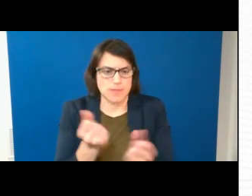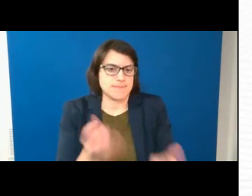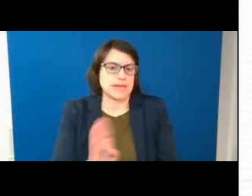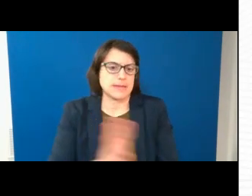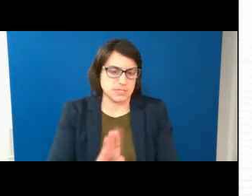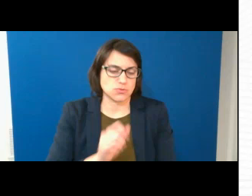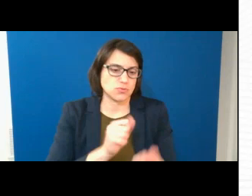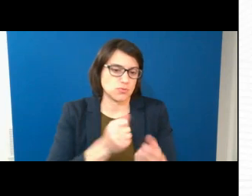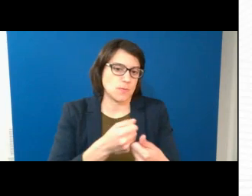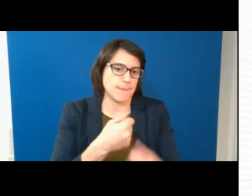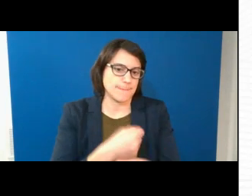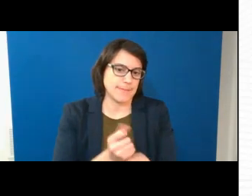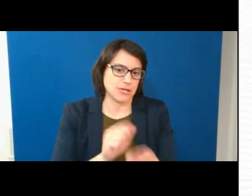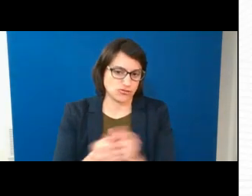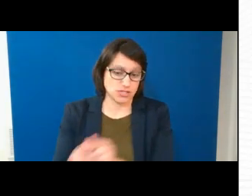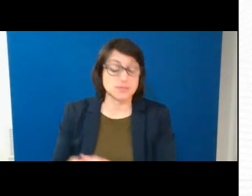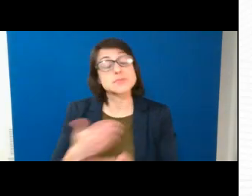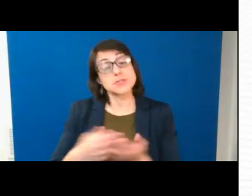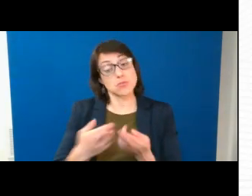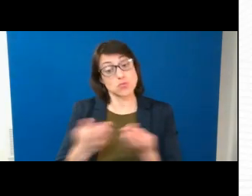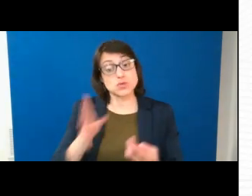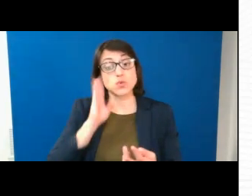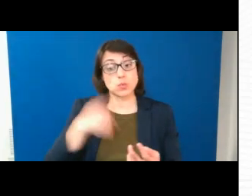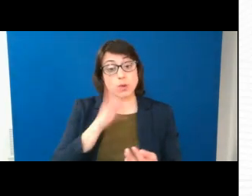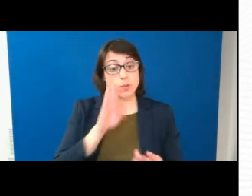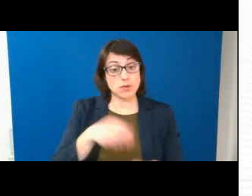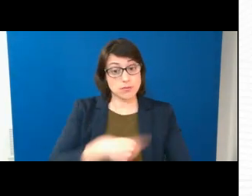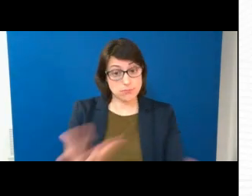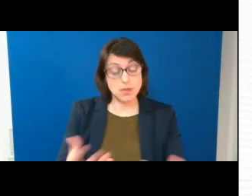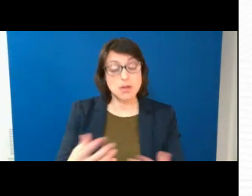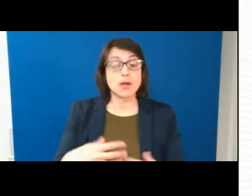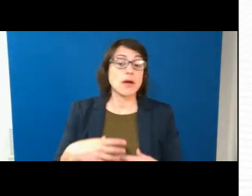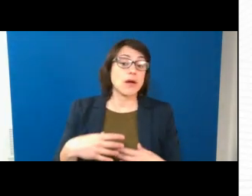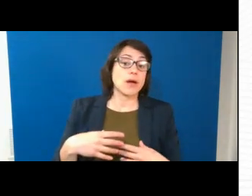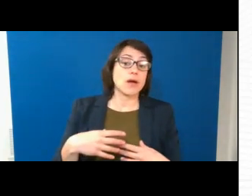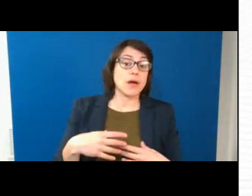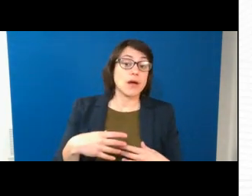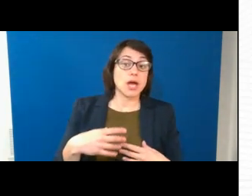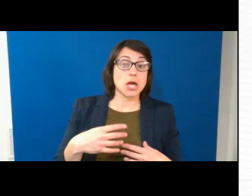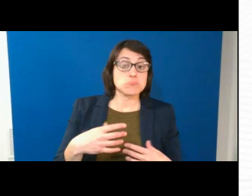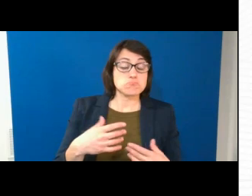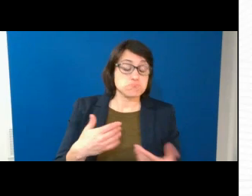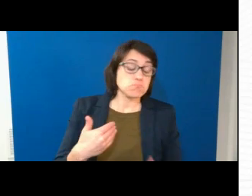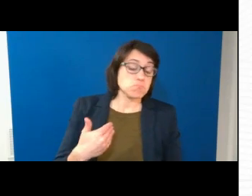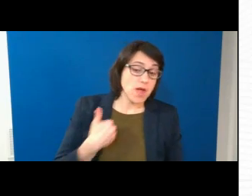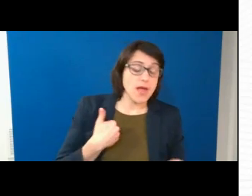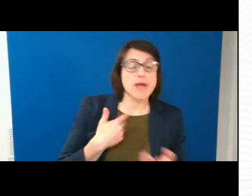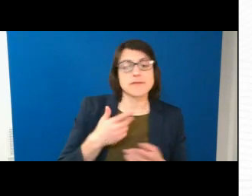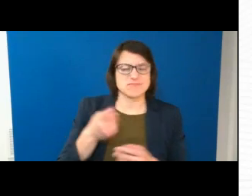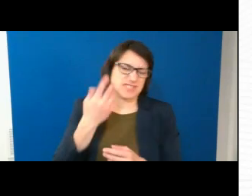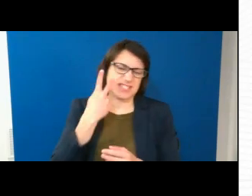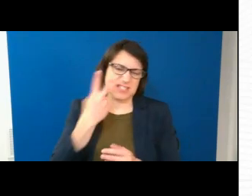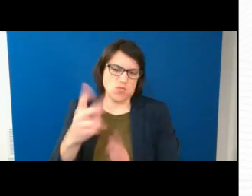that we'll be giving out to them include, we've got an example of a resource sheet here, but also we provide things like signage so that businesses